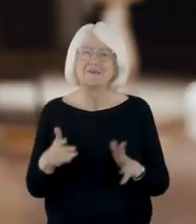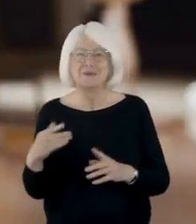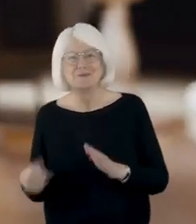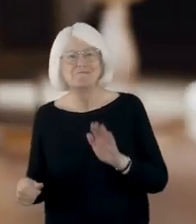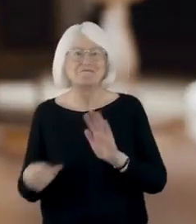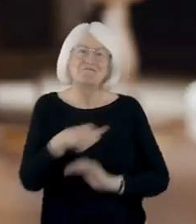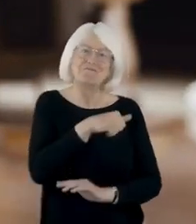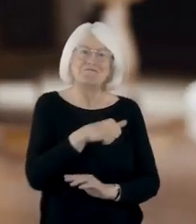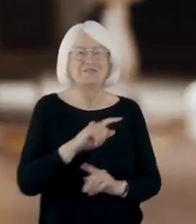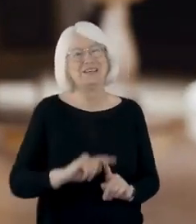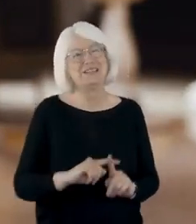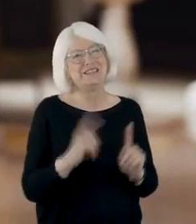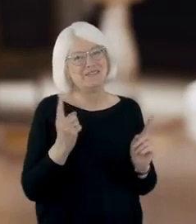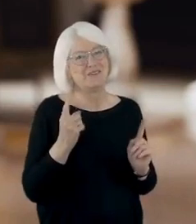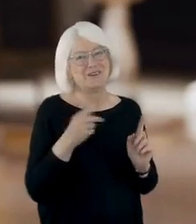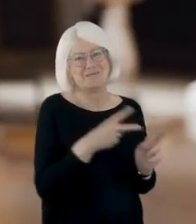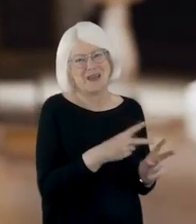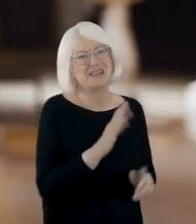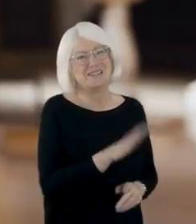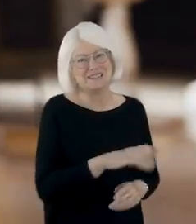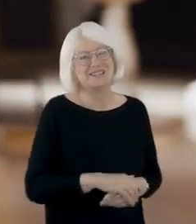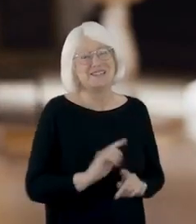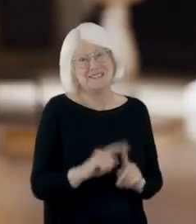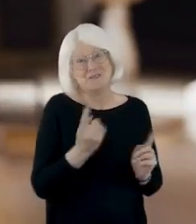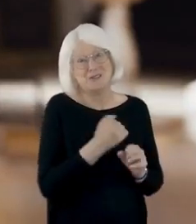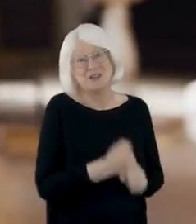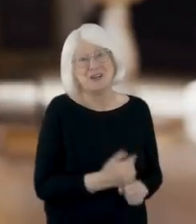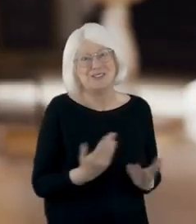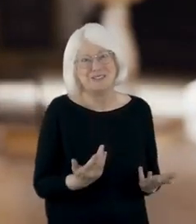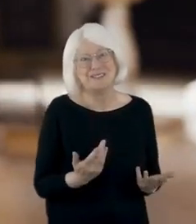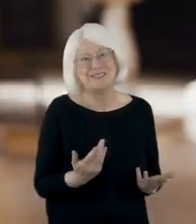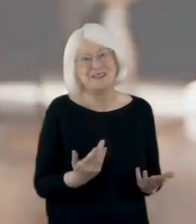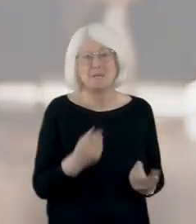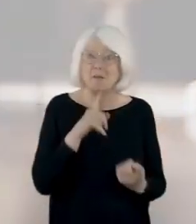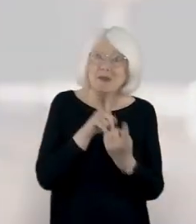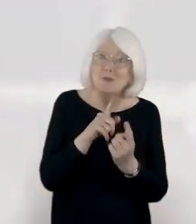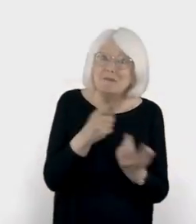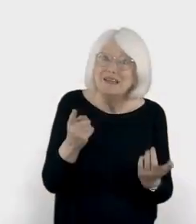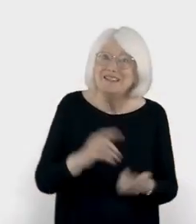place to different people and a different path. Maybe we'll meet along the way.